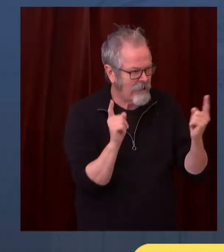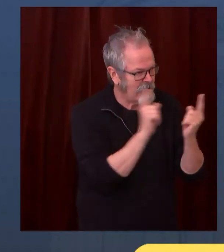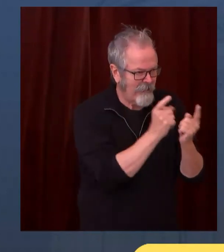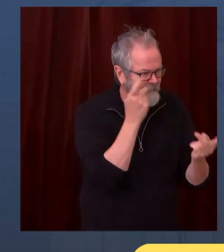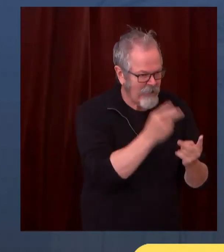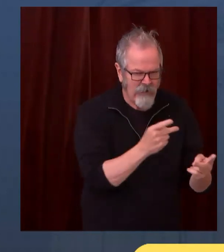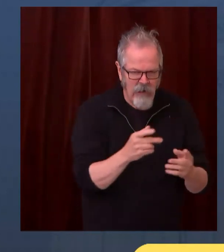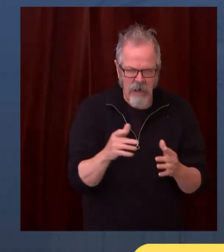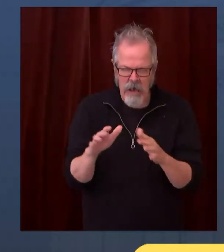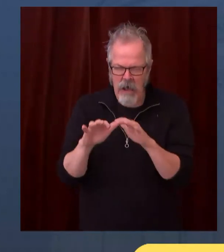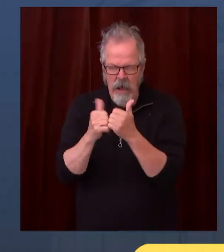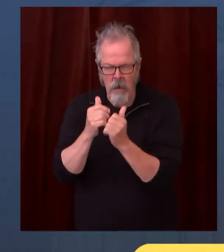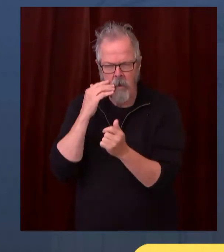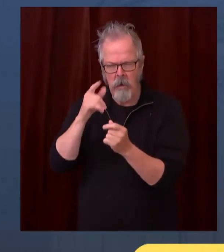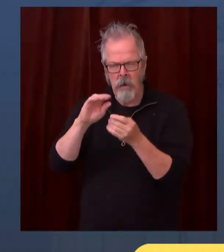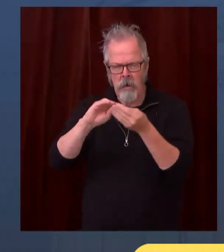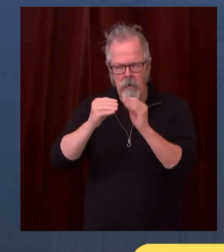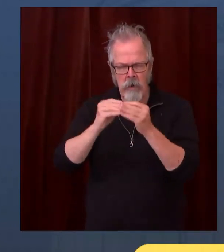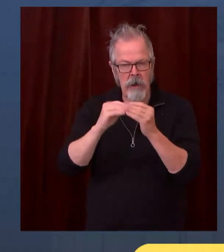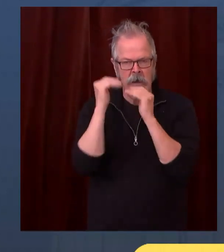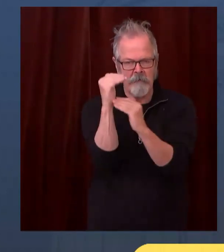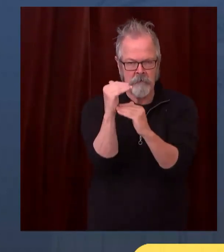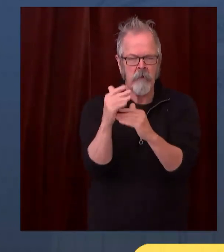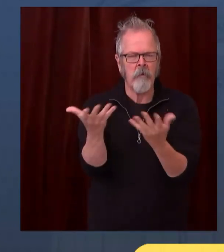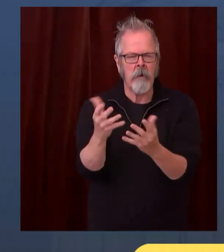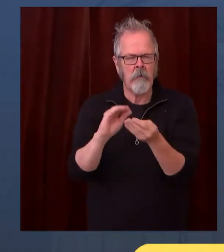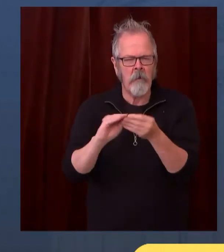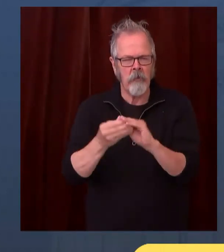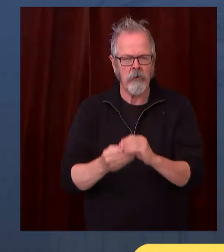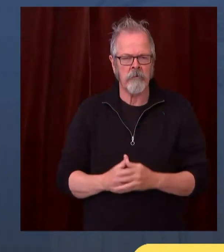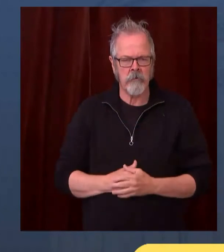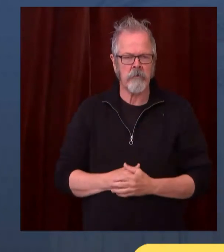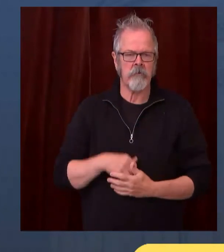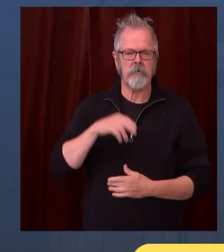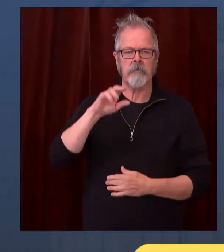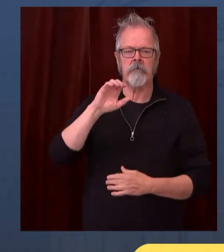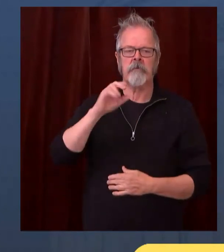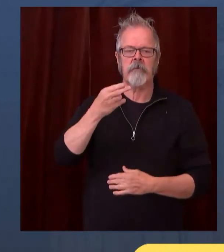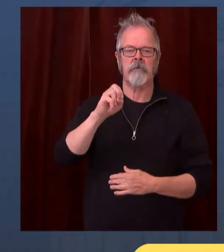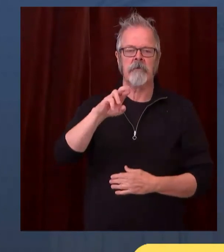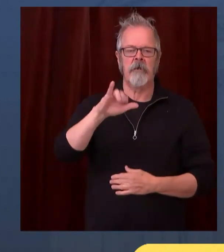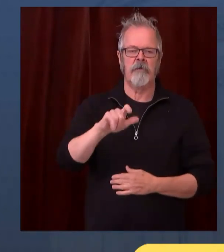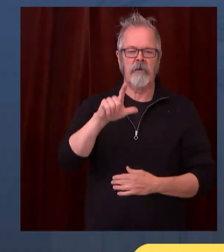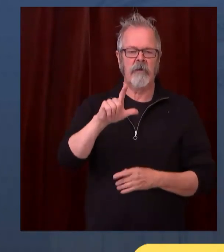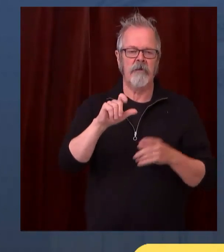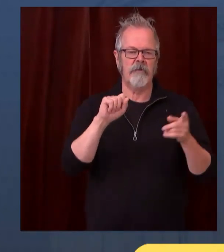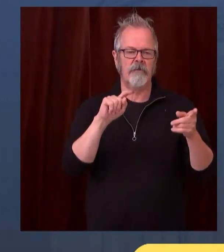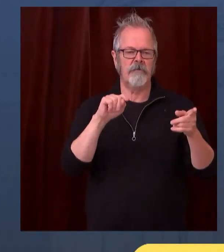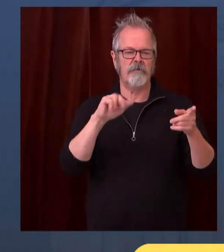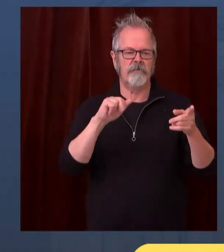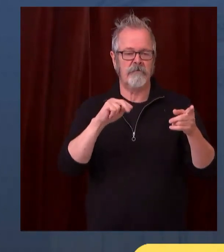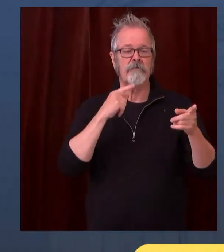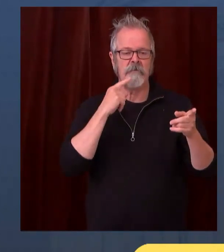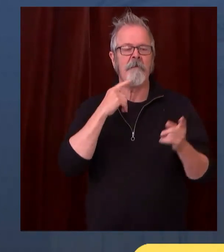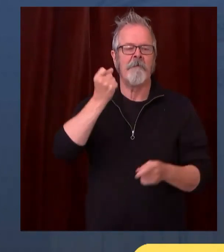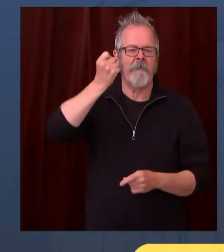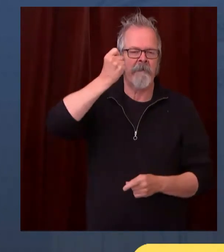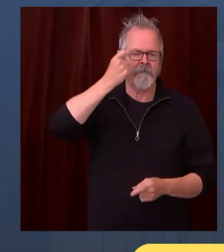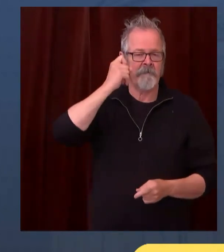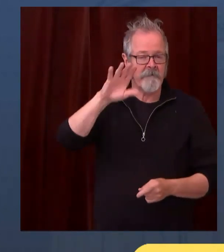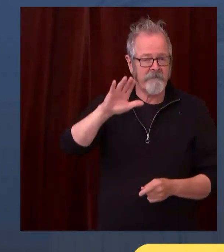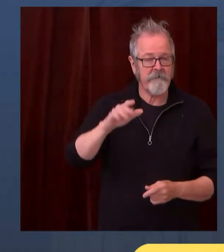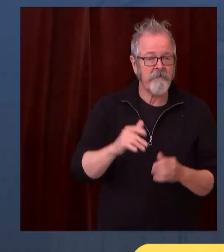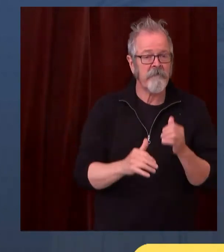really, there's each phase is assigned high, moderate, medium. So for phase